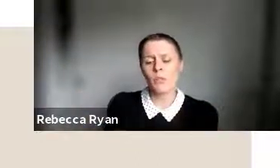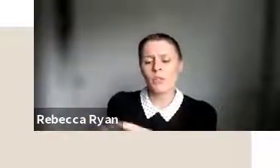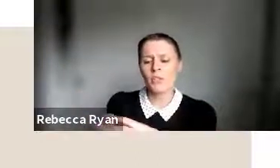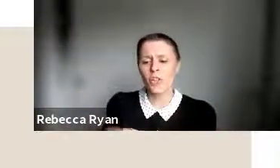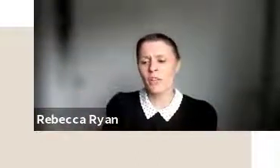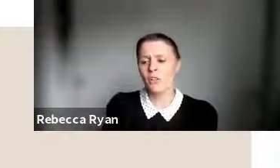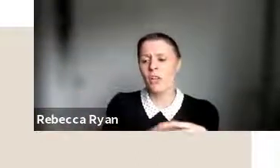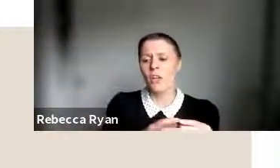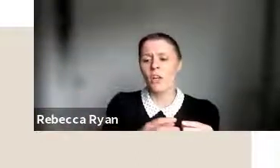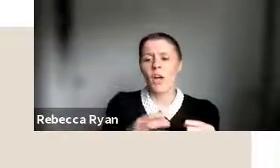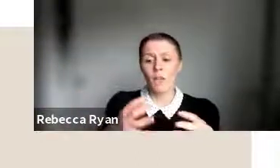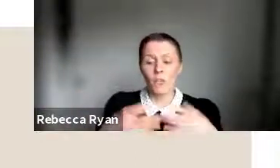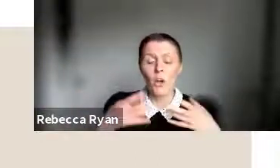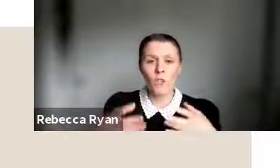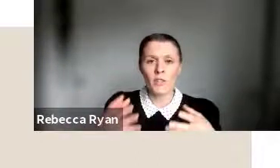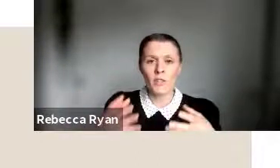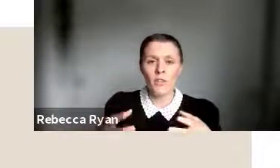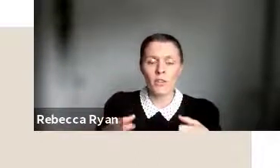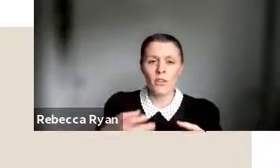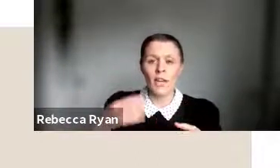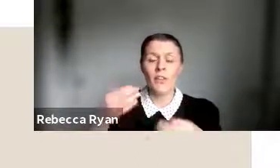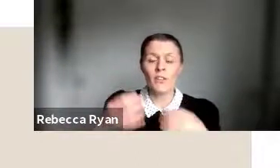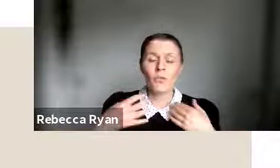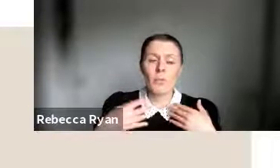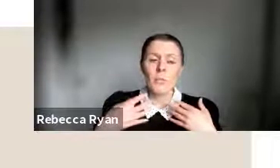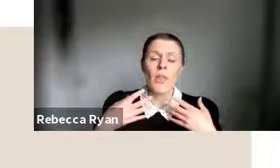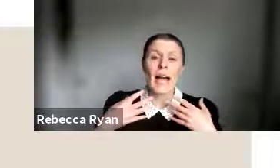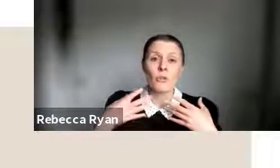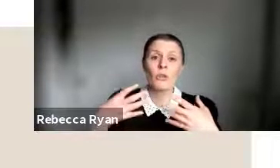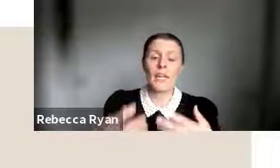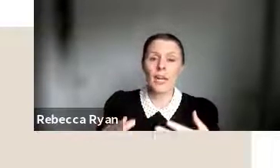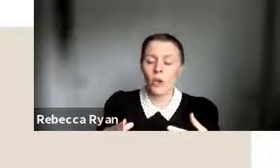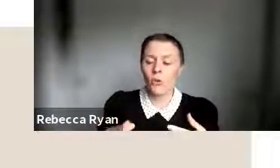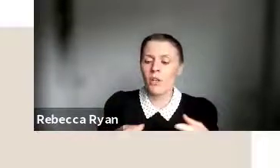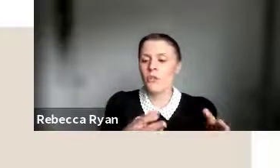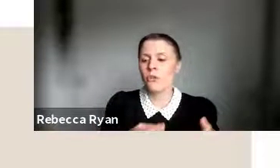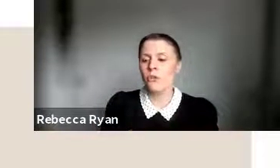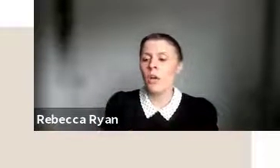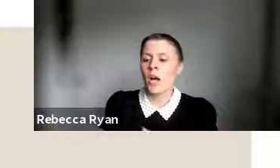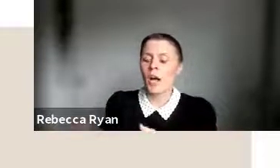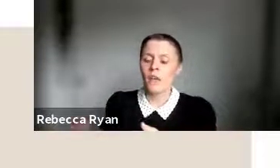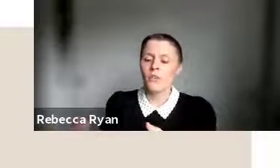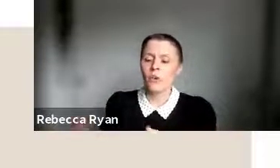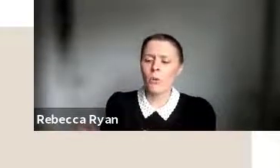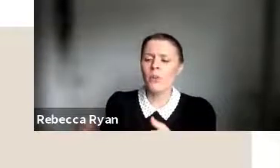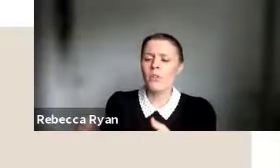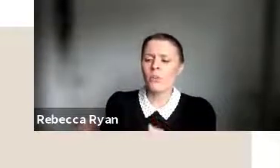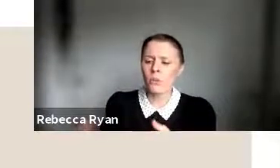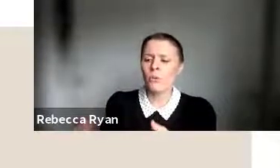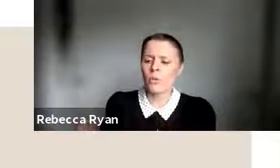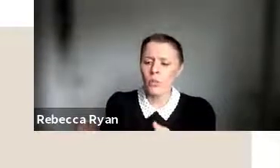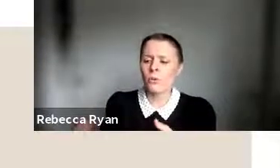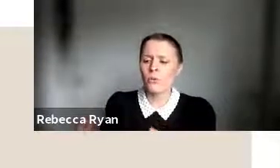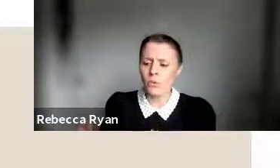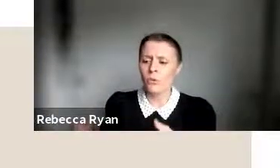that 1% chance of COVID death, and this is from people that actually get COVID, to